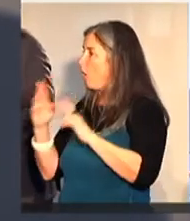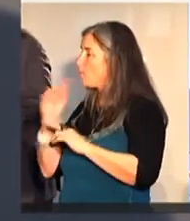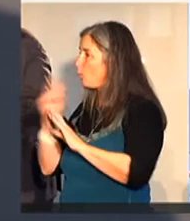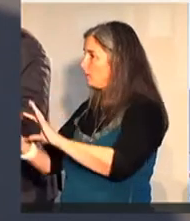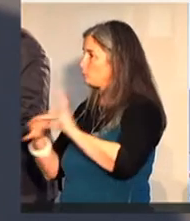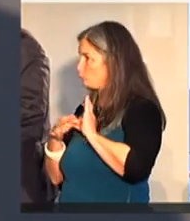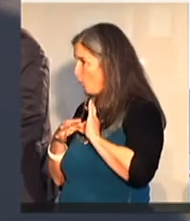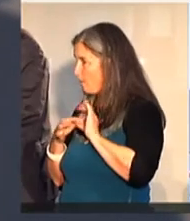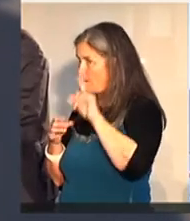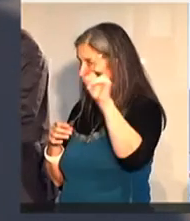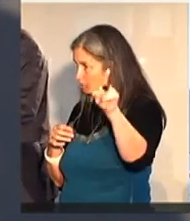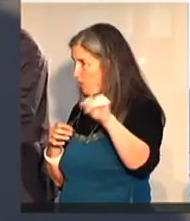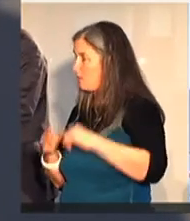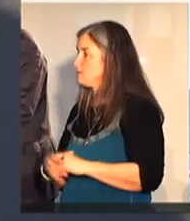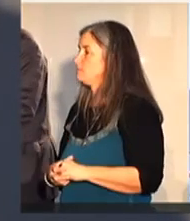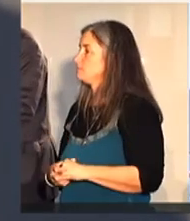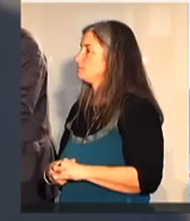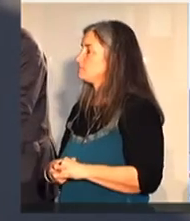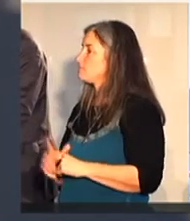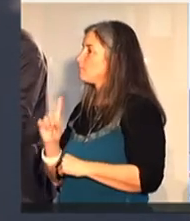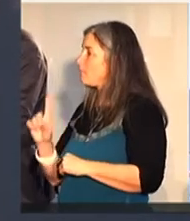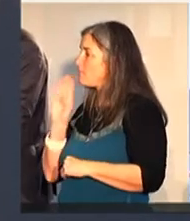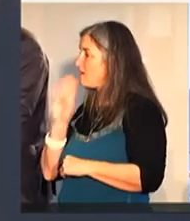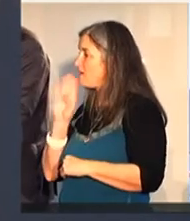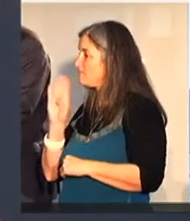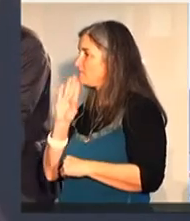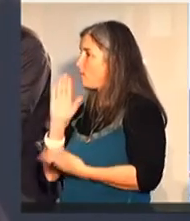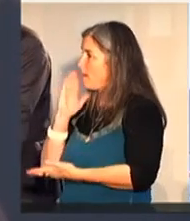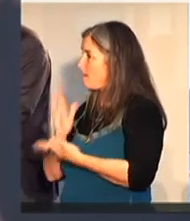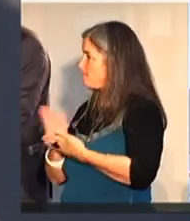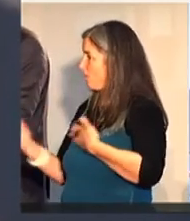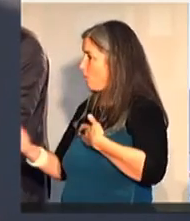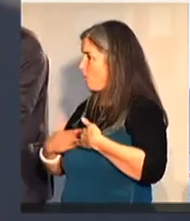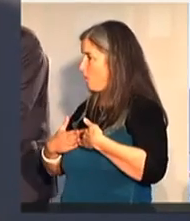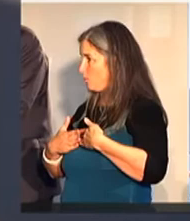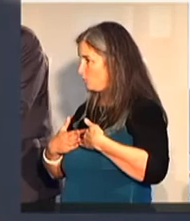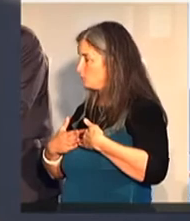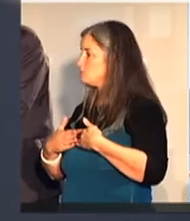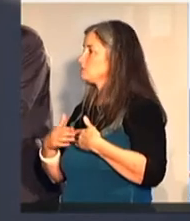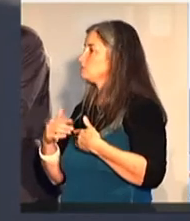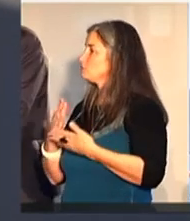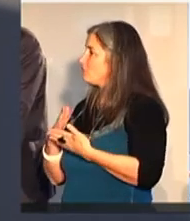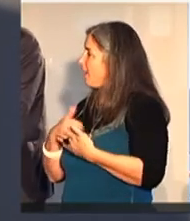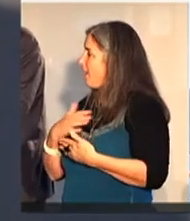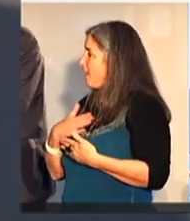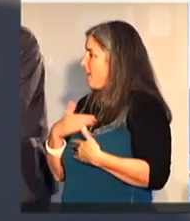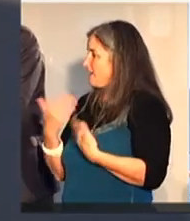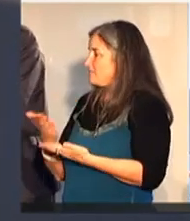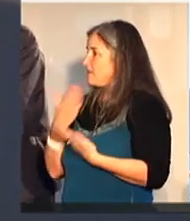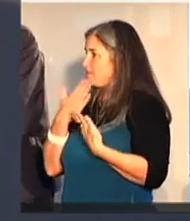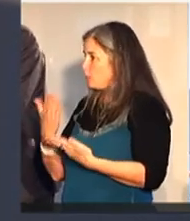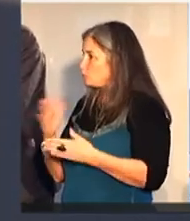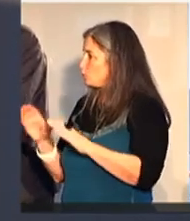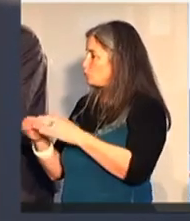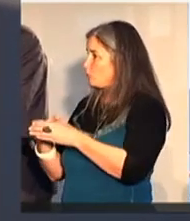there. But before formally closing today, I really want to give my thanks to a group of